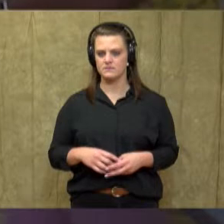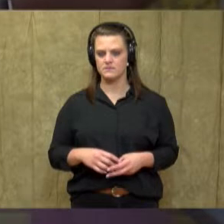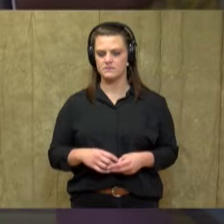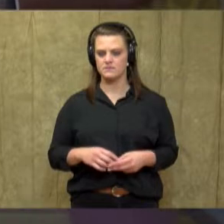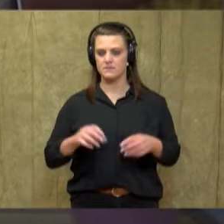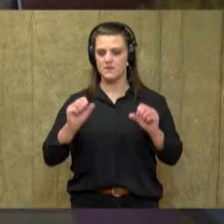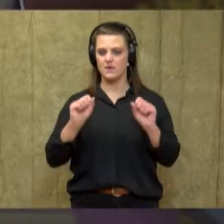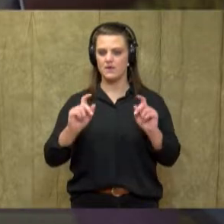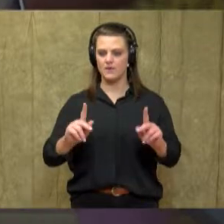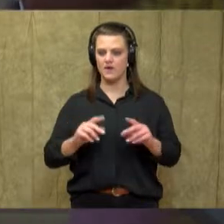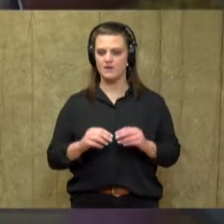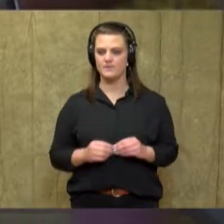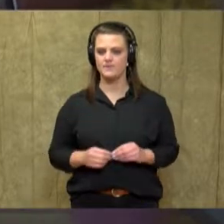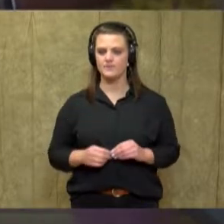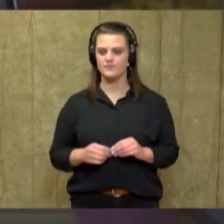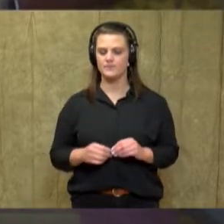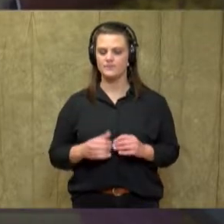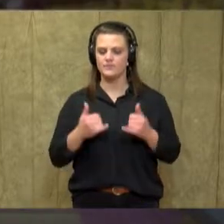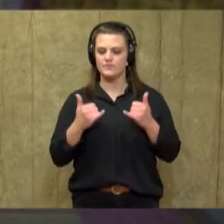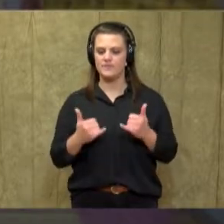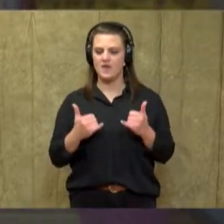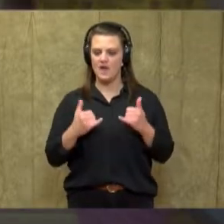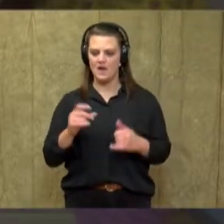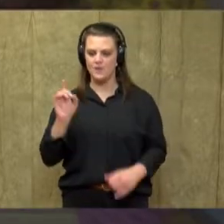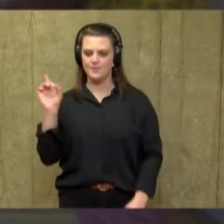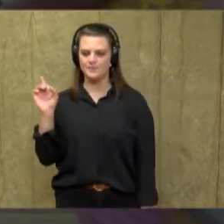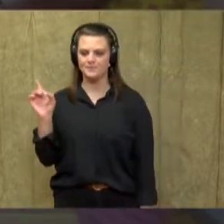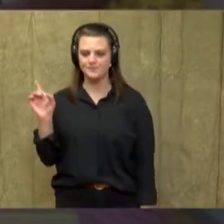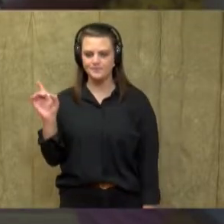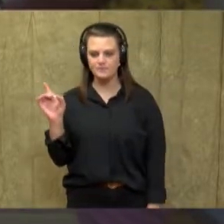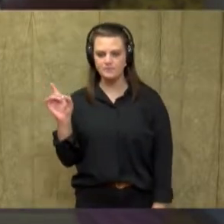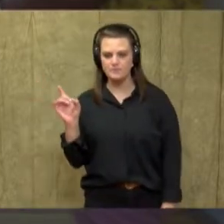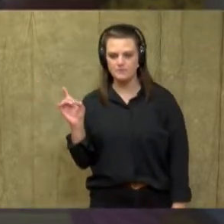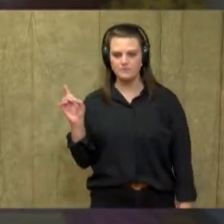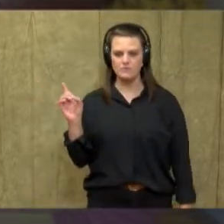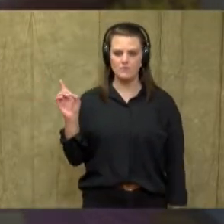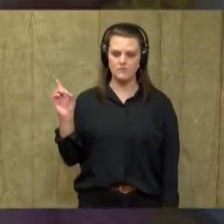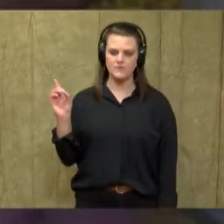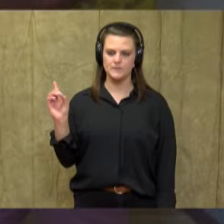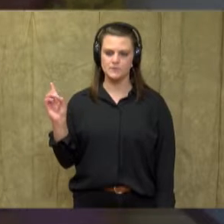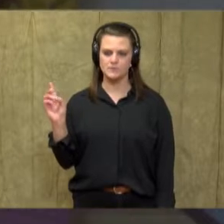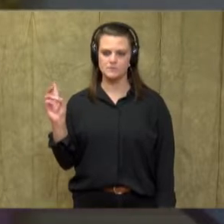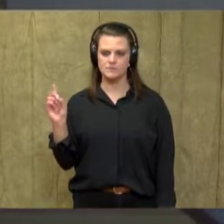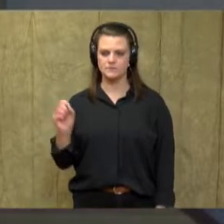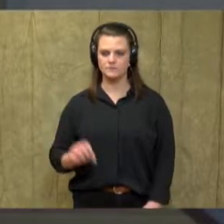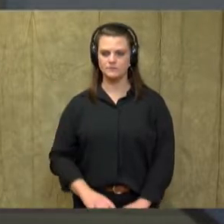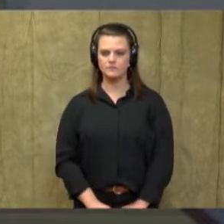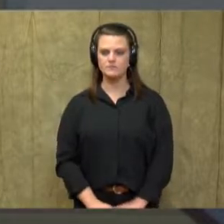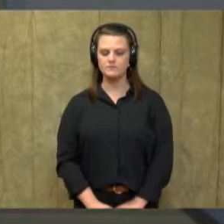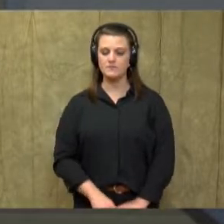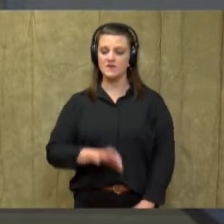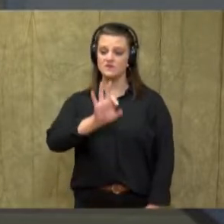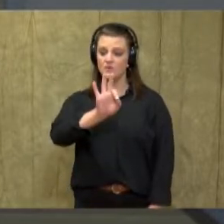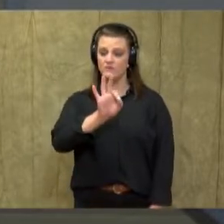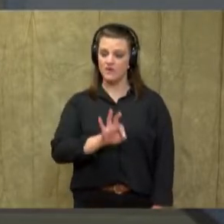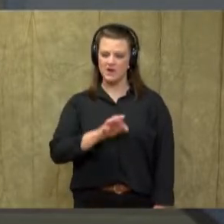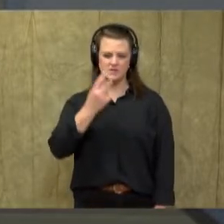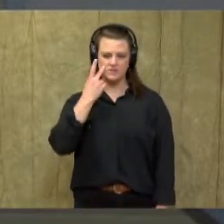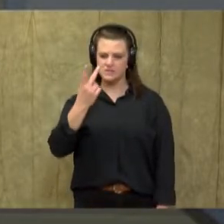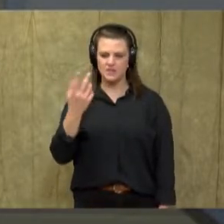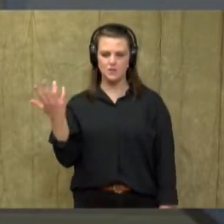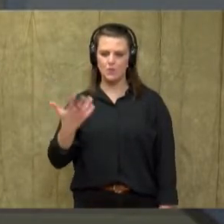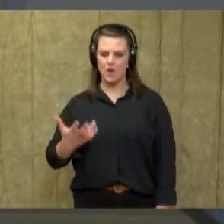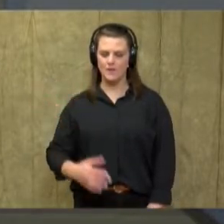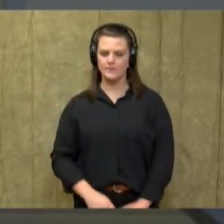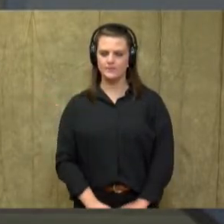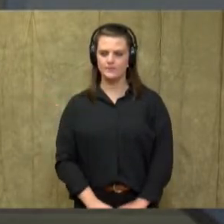All right, so let's look at these grids over here. What fraction do you see? Do we